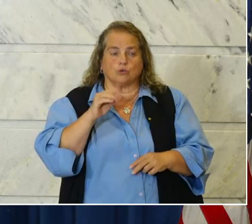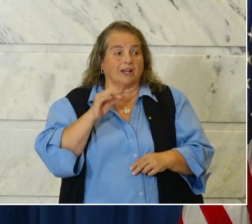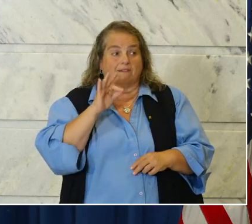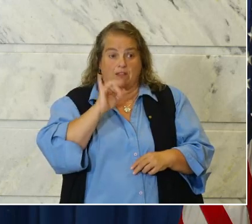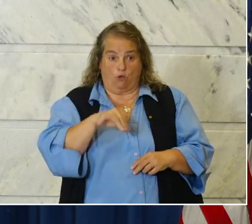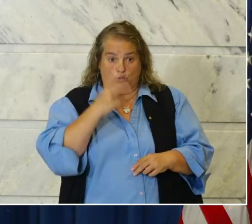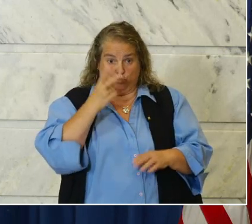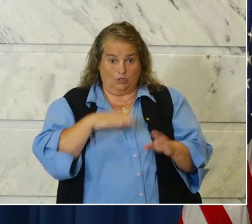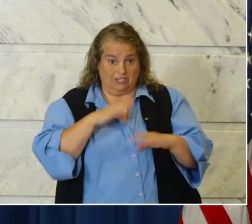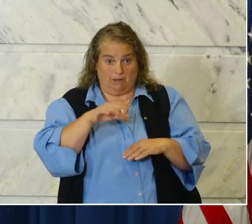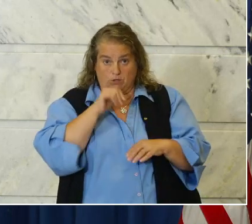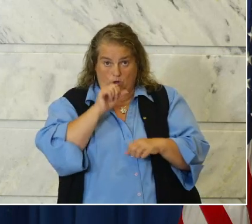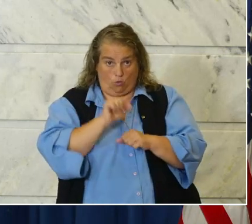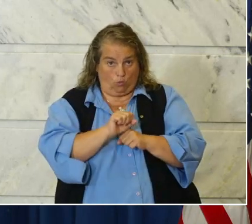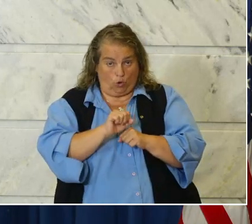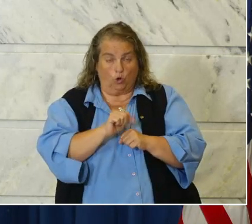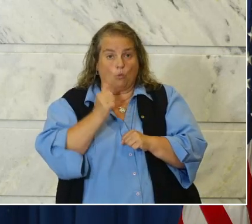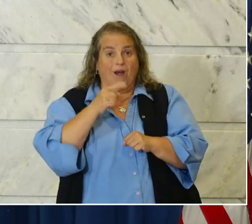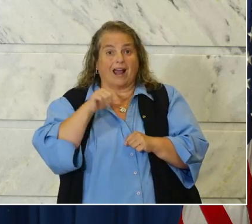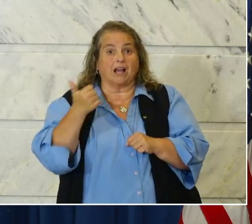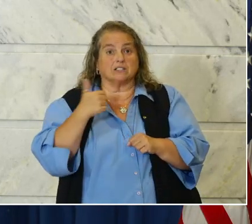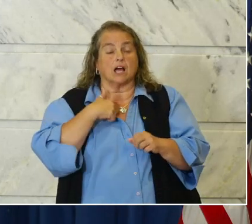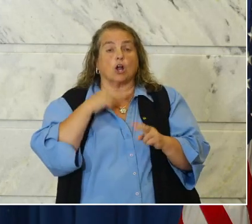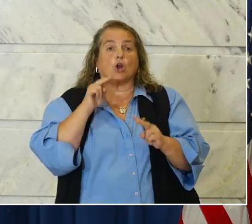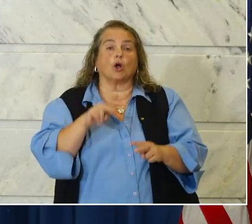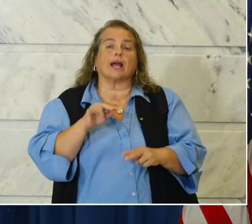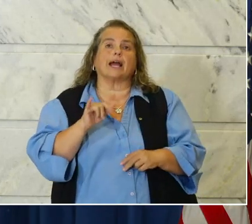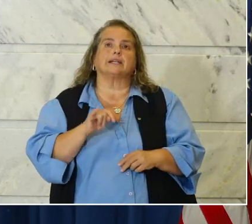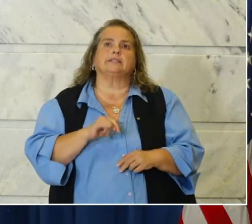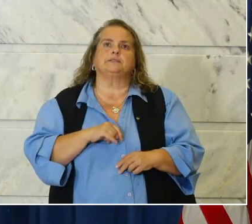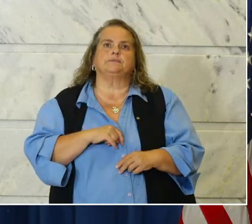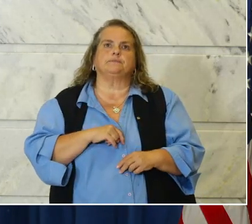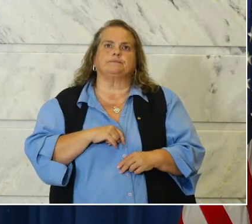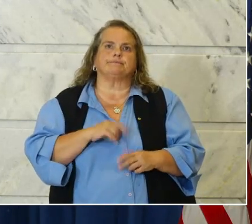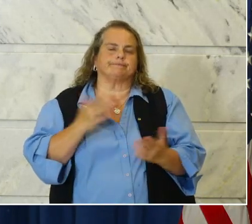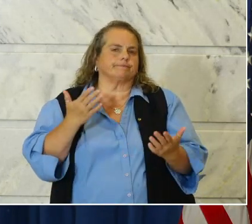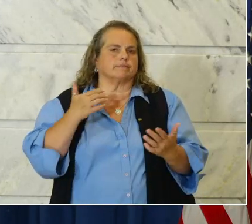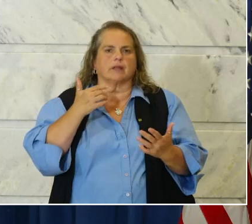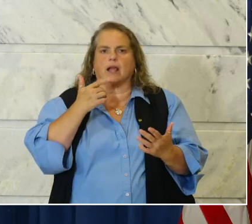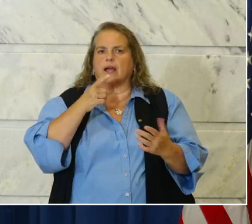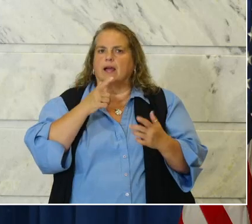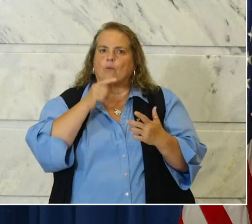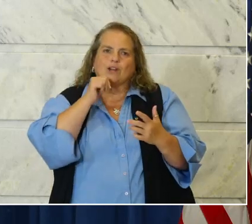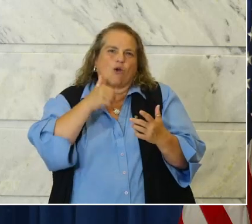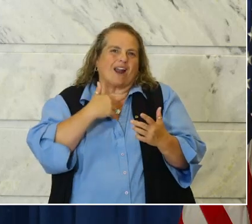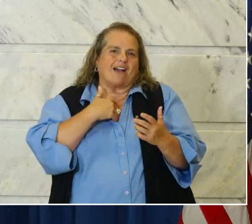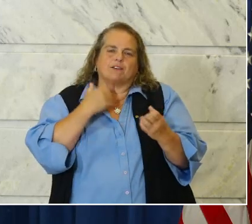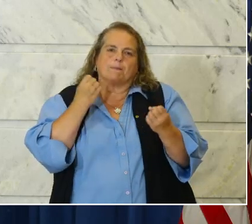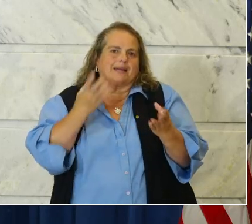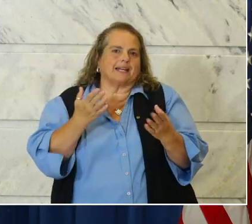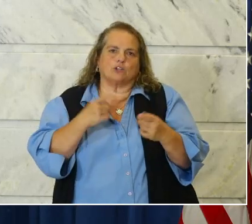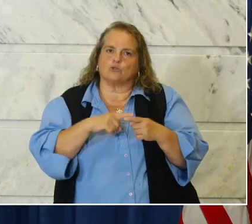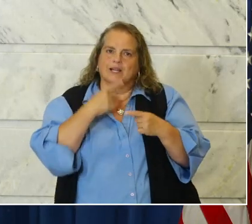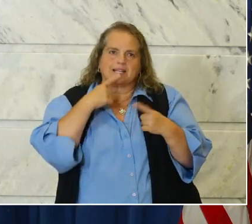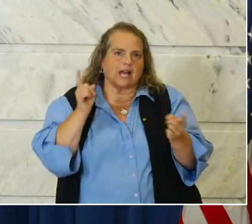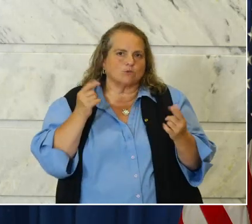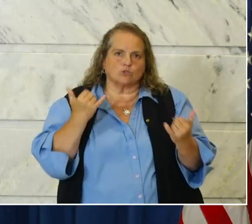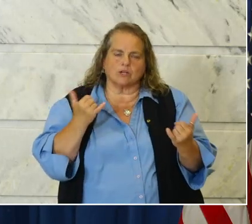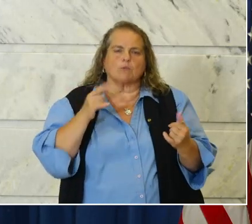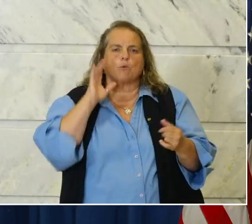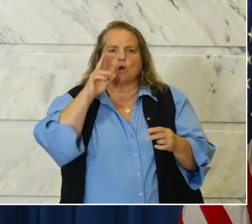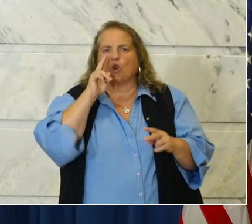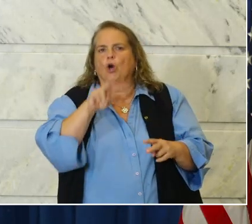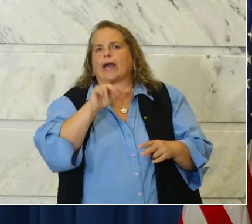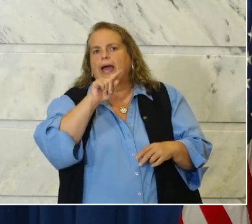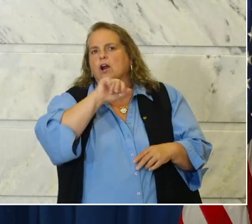2 steps don't work is the question, what else would we look at? Well, we'll be looking at all options. We don't have any to announce today, but if